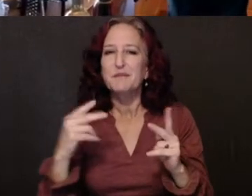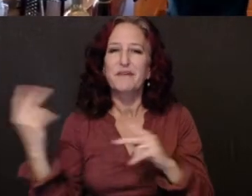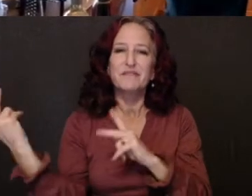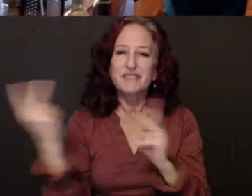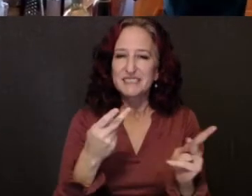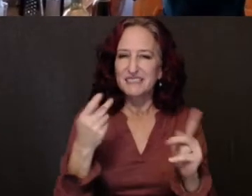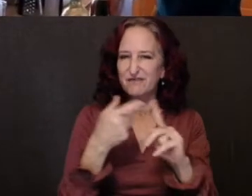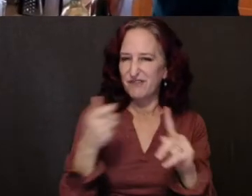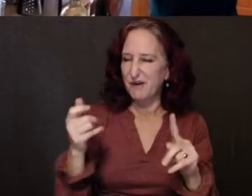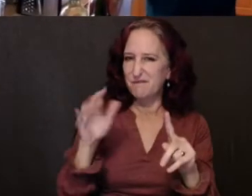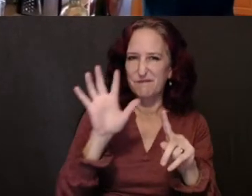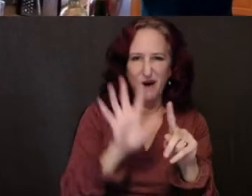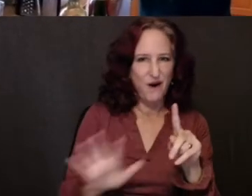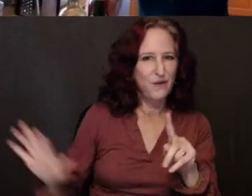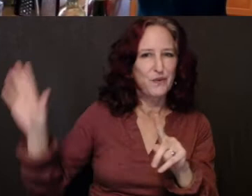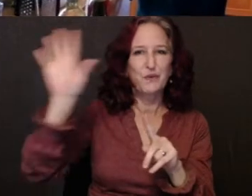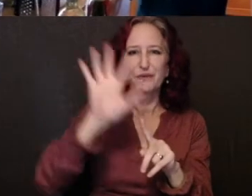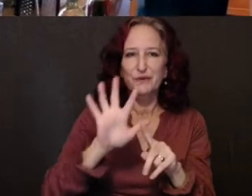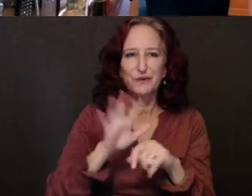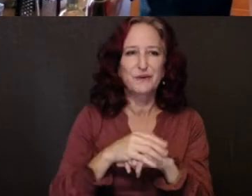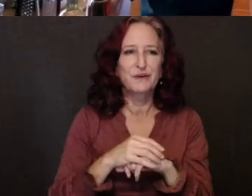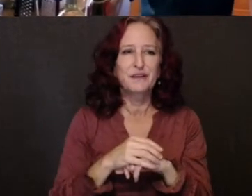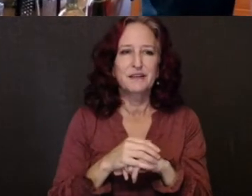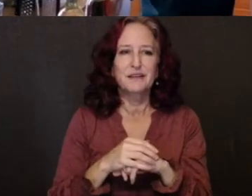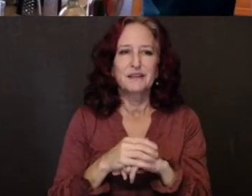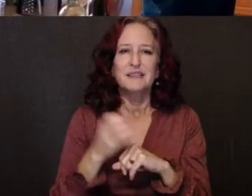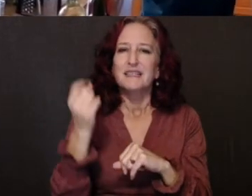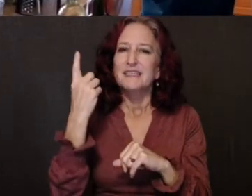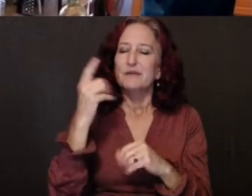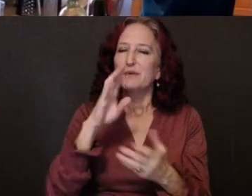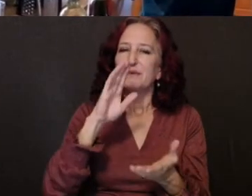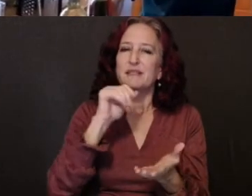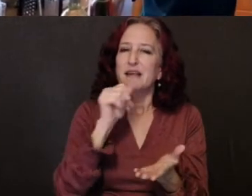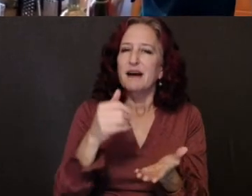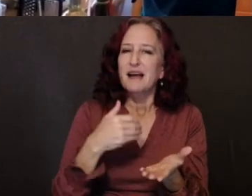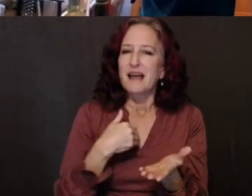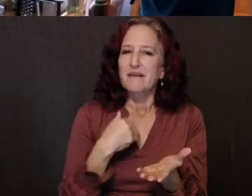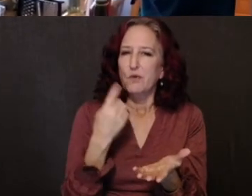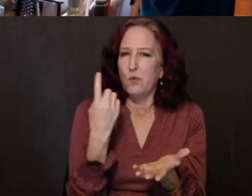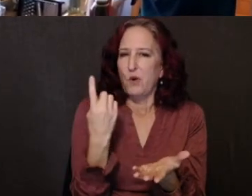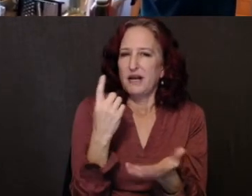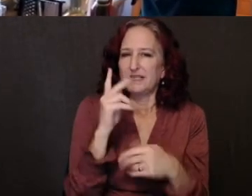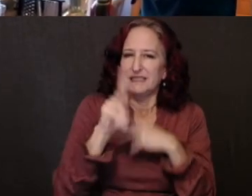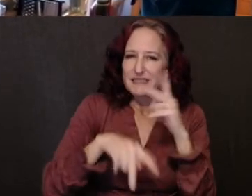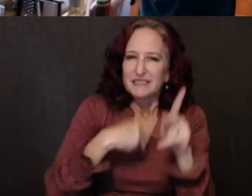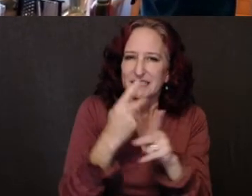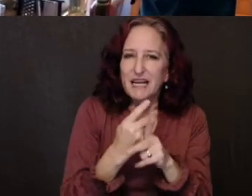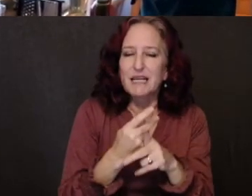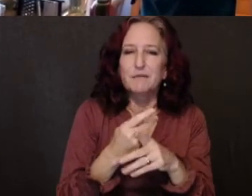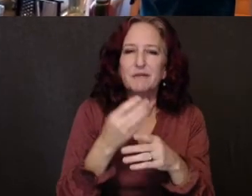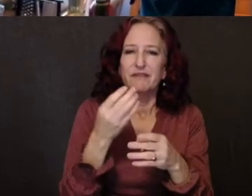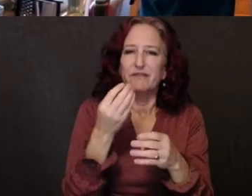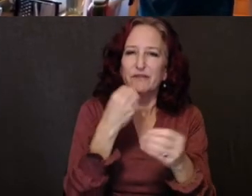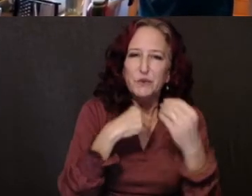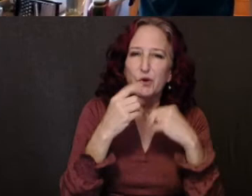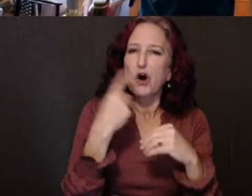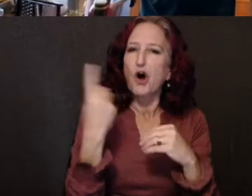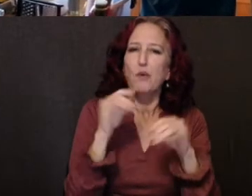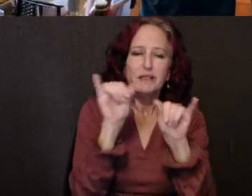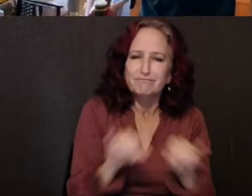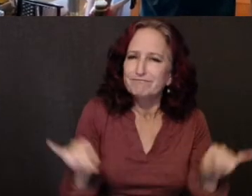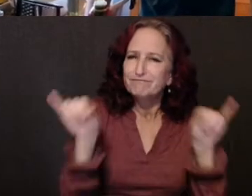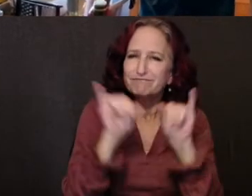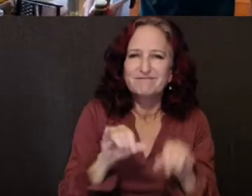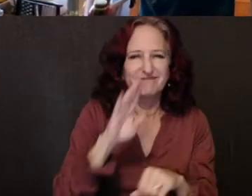and things. And I had two brothers from Vietnam, and we'd always have people coming over from all over the place.